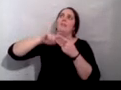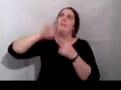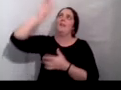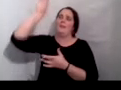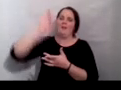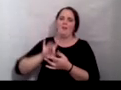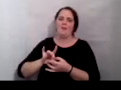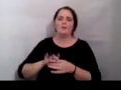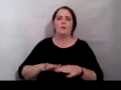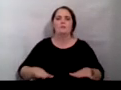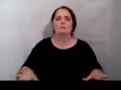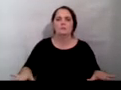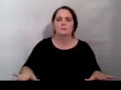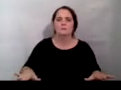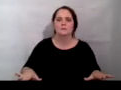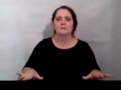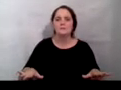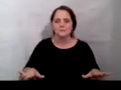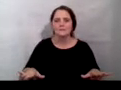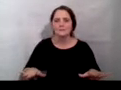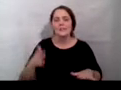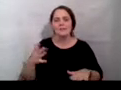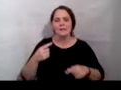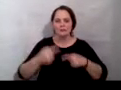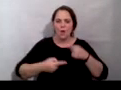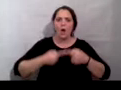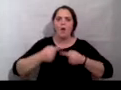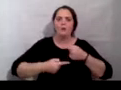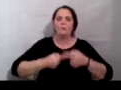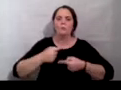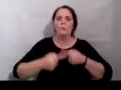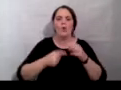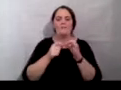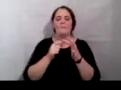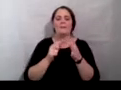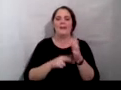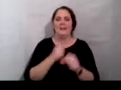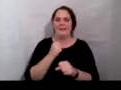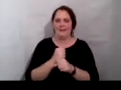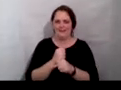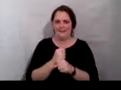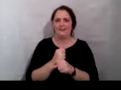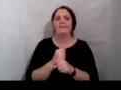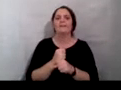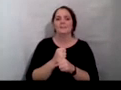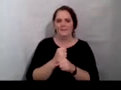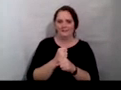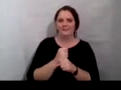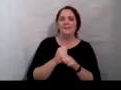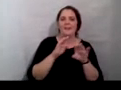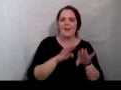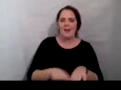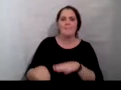country. This is the cycle of being that Nadi mentioned earlier, encompassing and